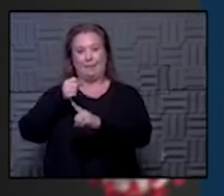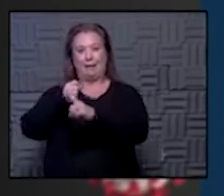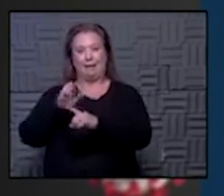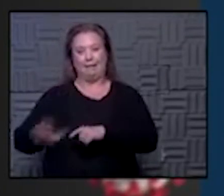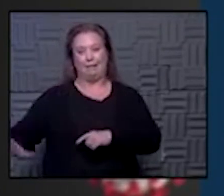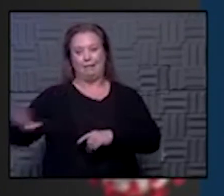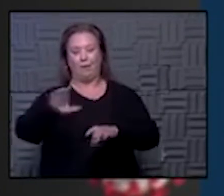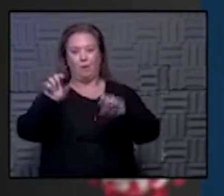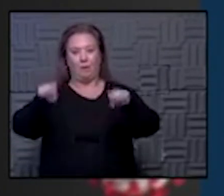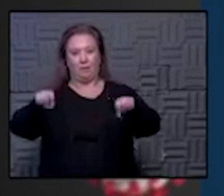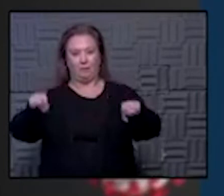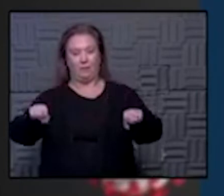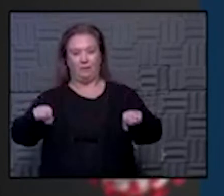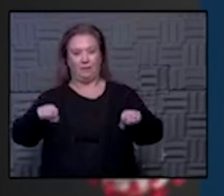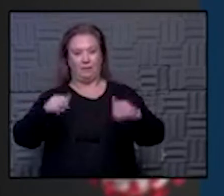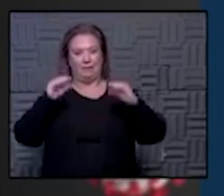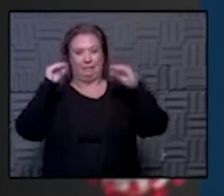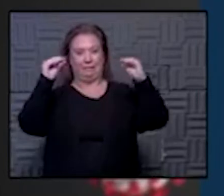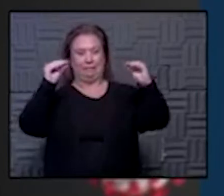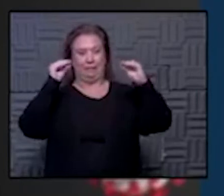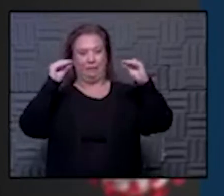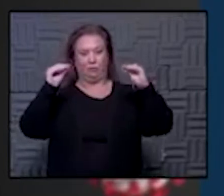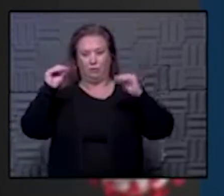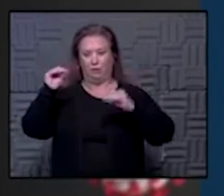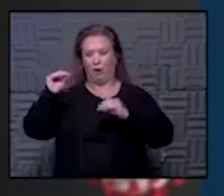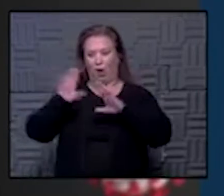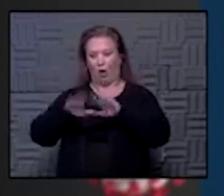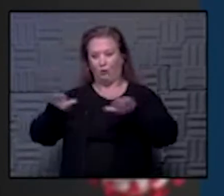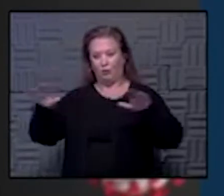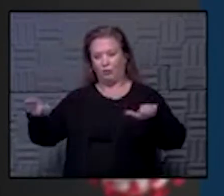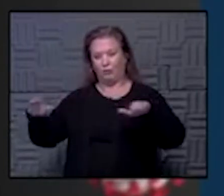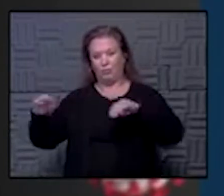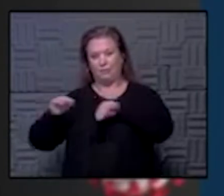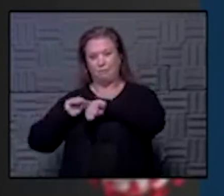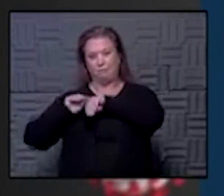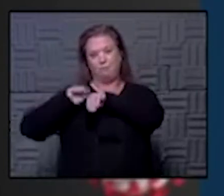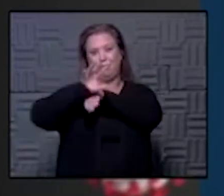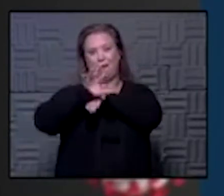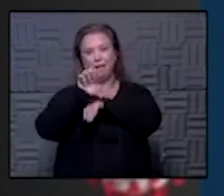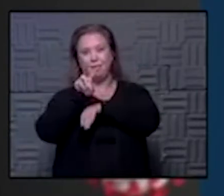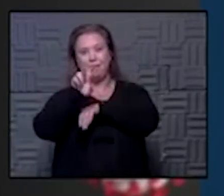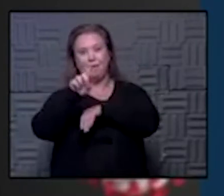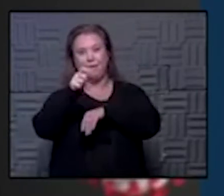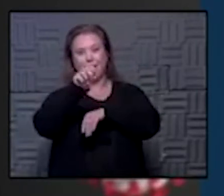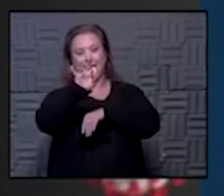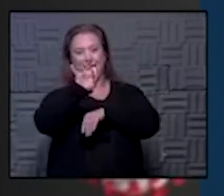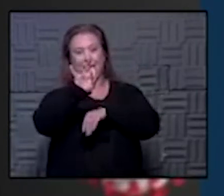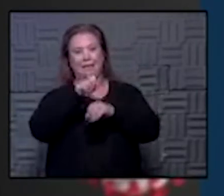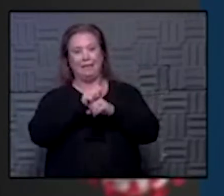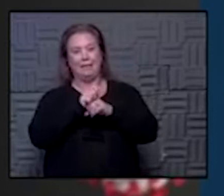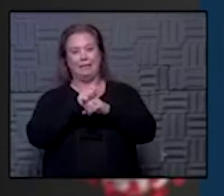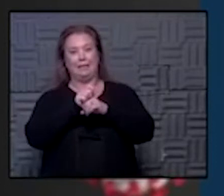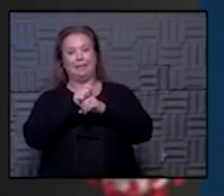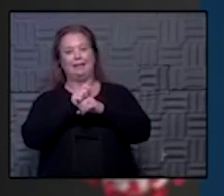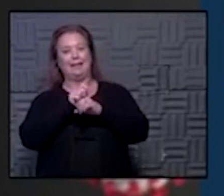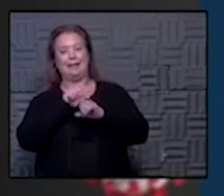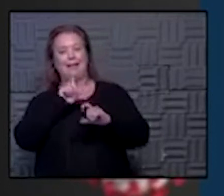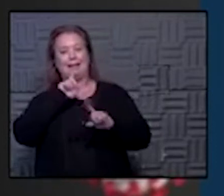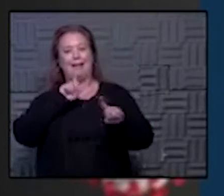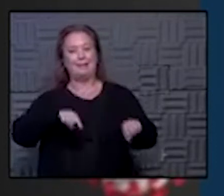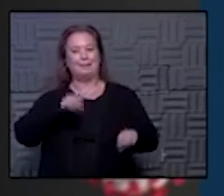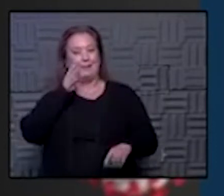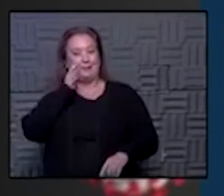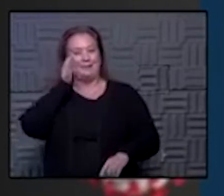hold class. Are children spreading the COVID-19 to adults? Look in your crystal ball and answer that